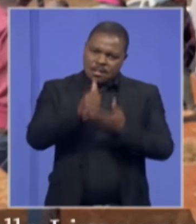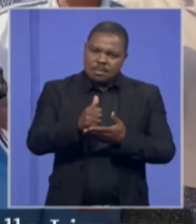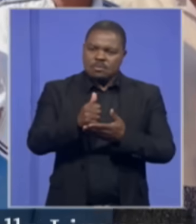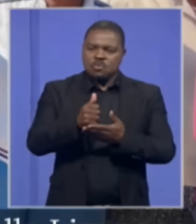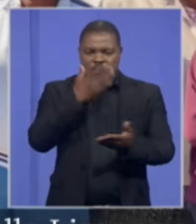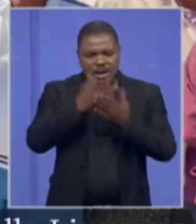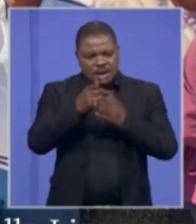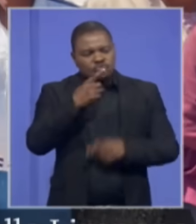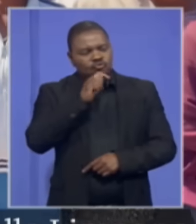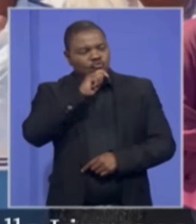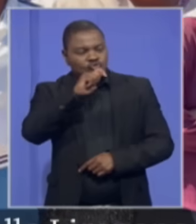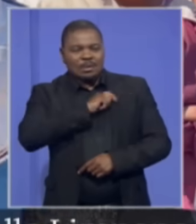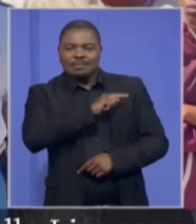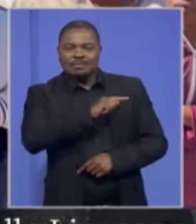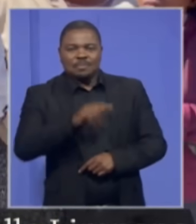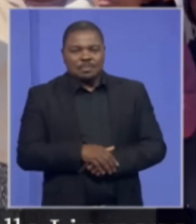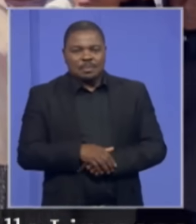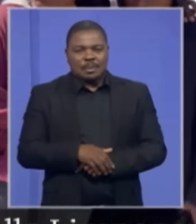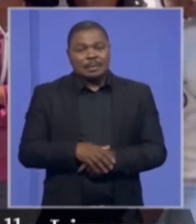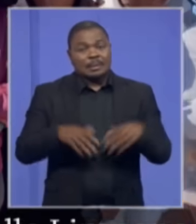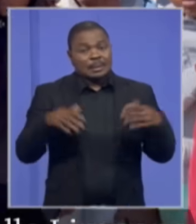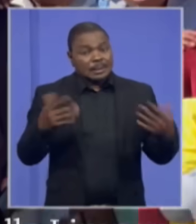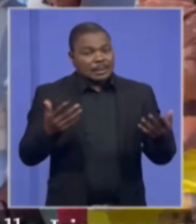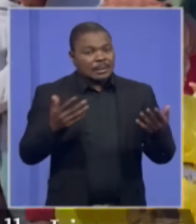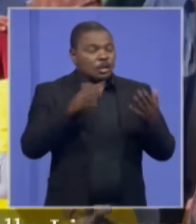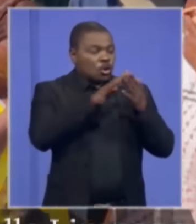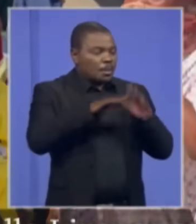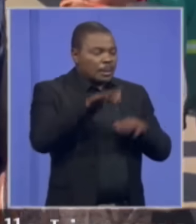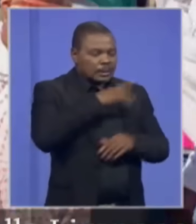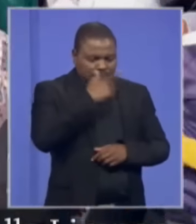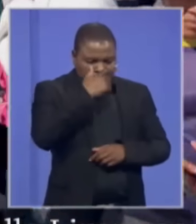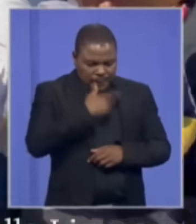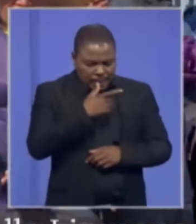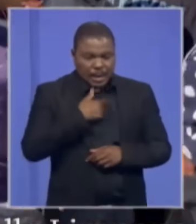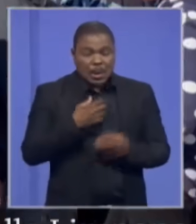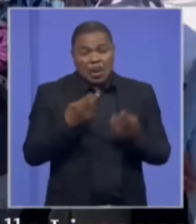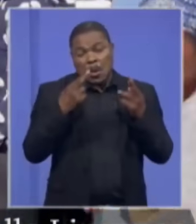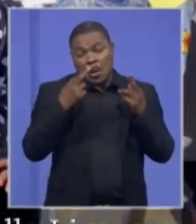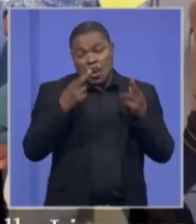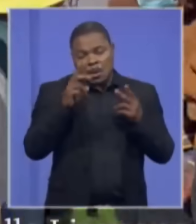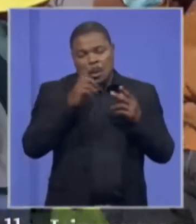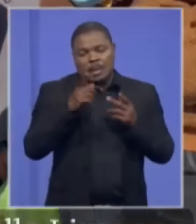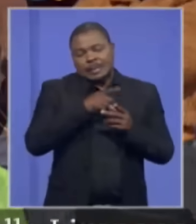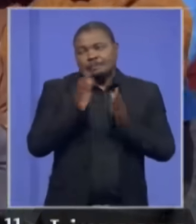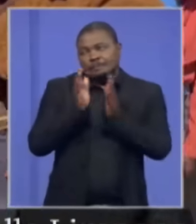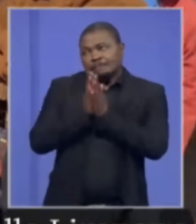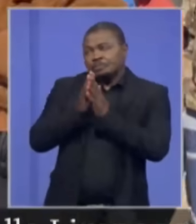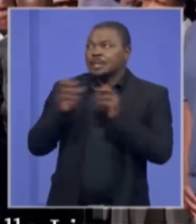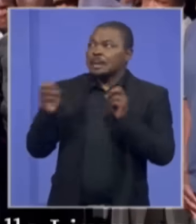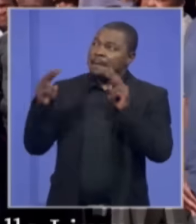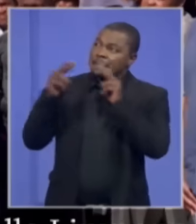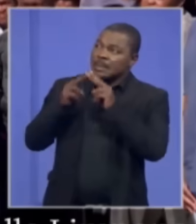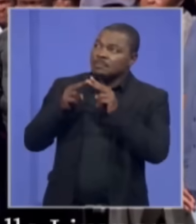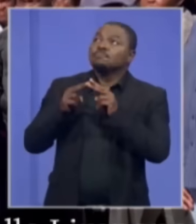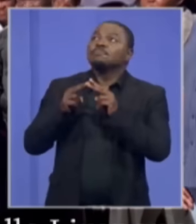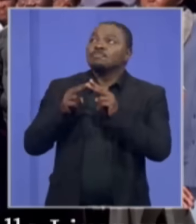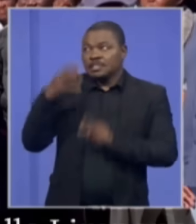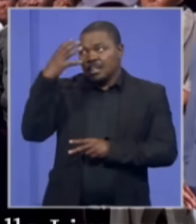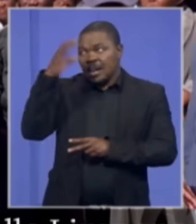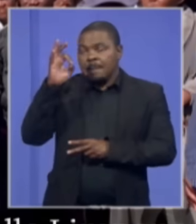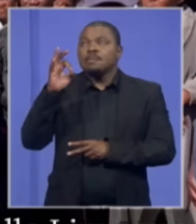kgone. Ge badudi ba sa wele ka mahlong morago ga tiragalo ye ya masetlapelo ba re ba holofela gore kgopelo ya bona ya go agelwa leporogo e tla